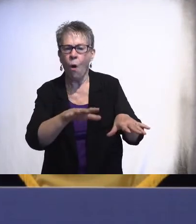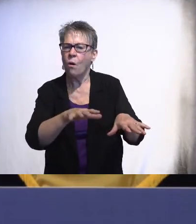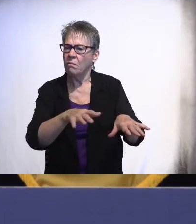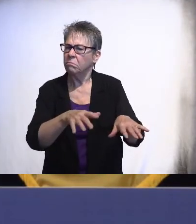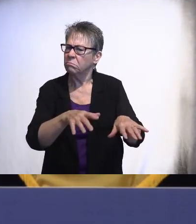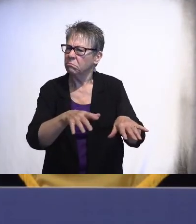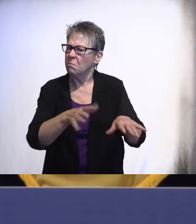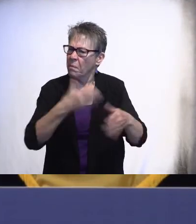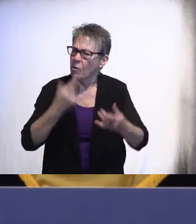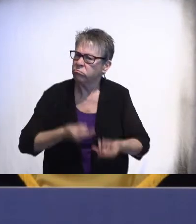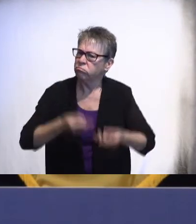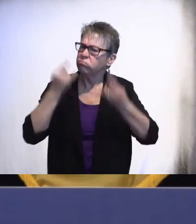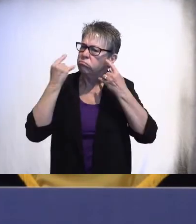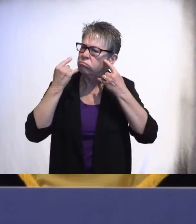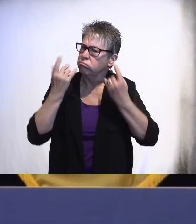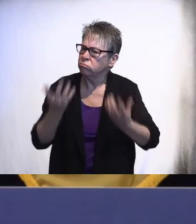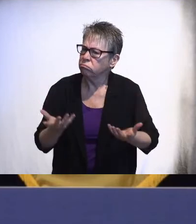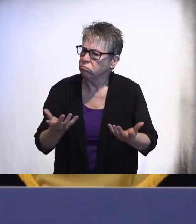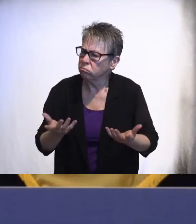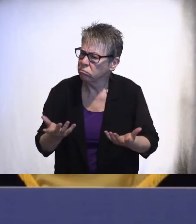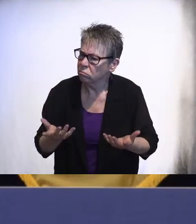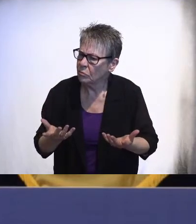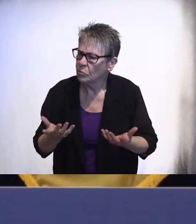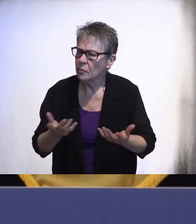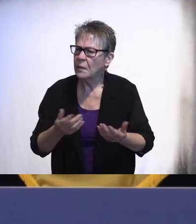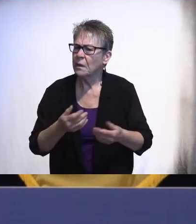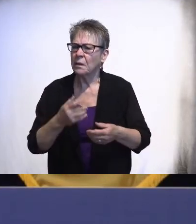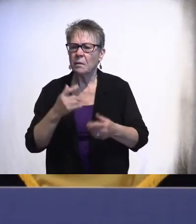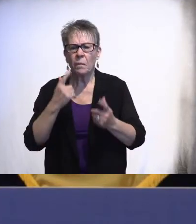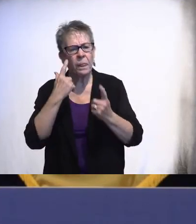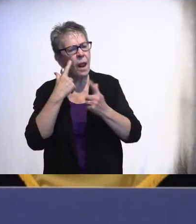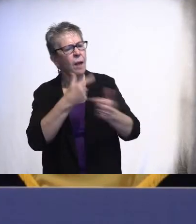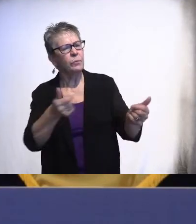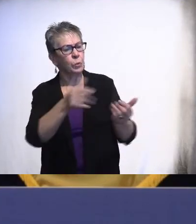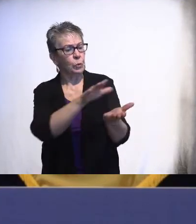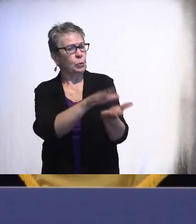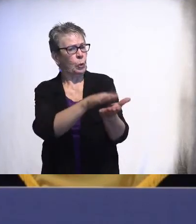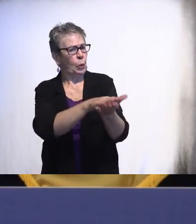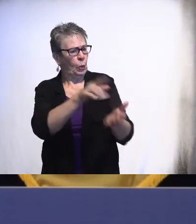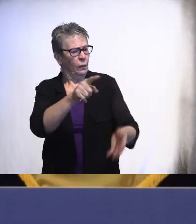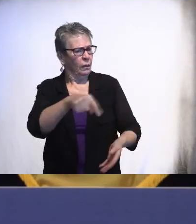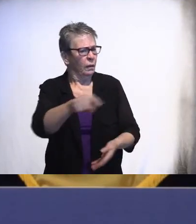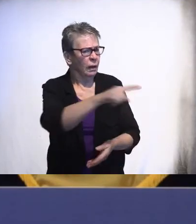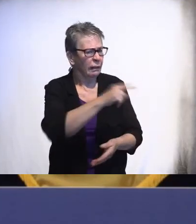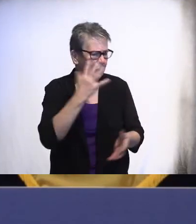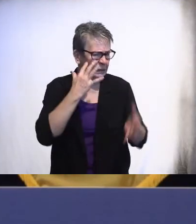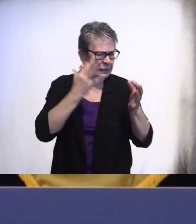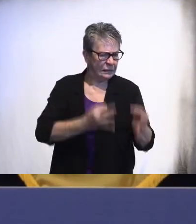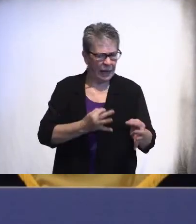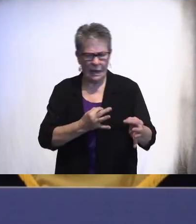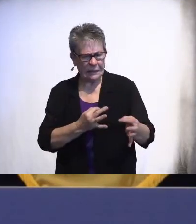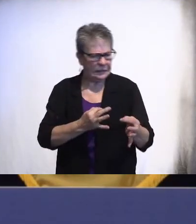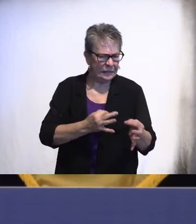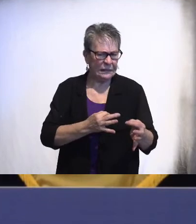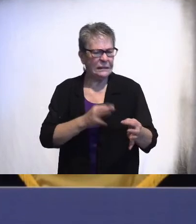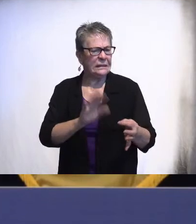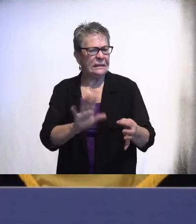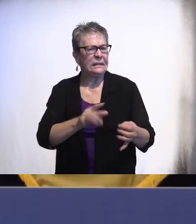to keep something in place. And secondly, I think most importantly, an individual based on their own